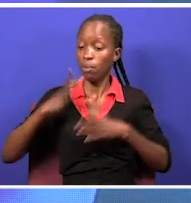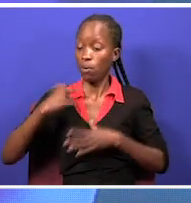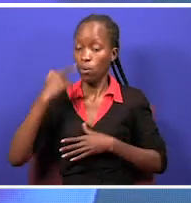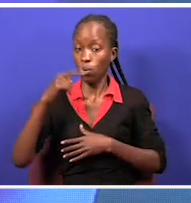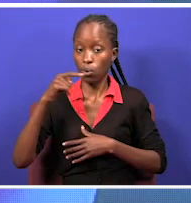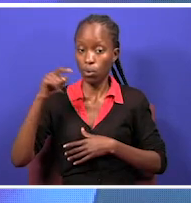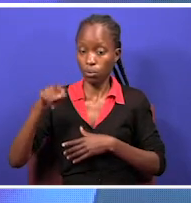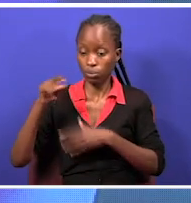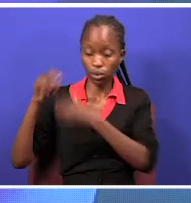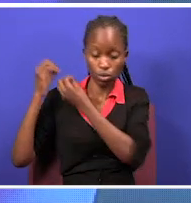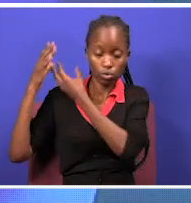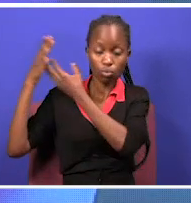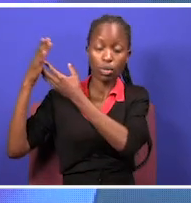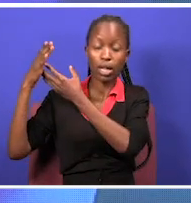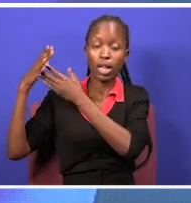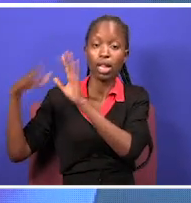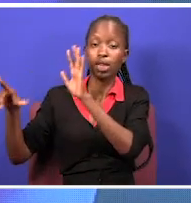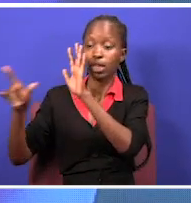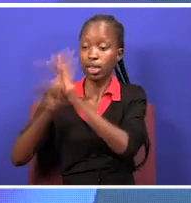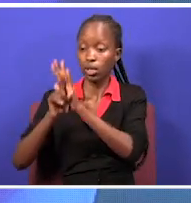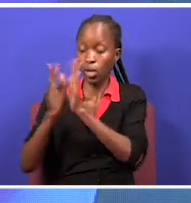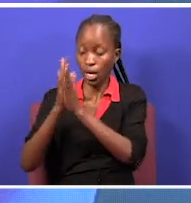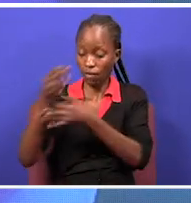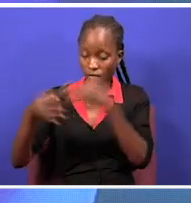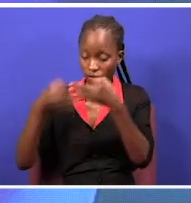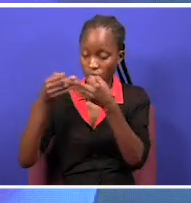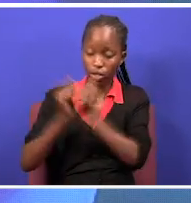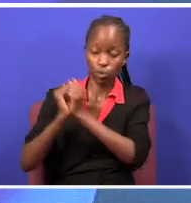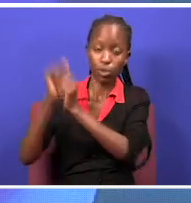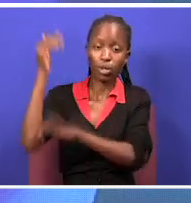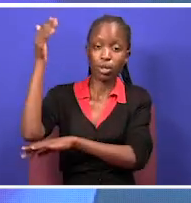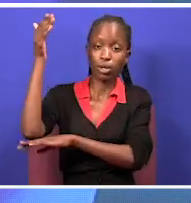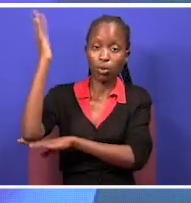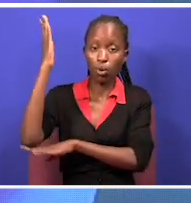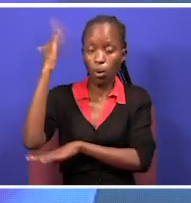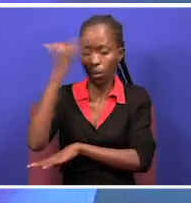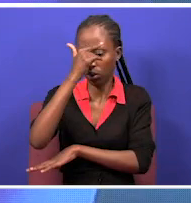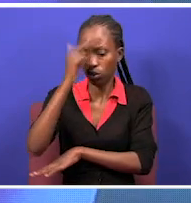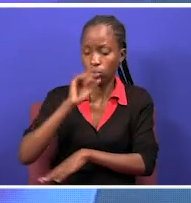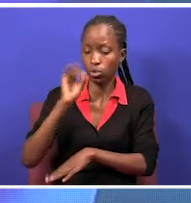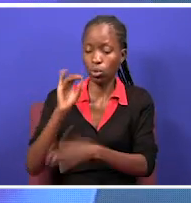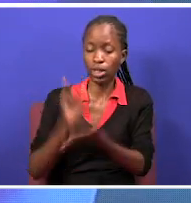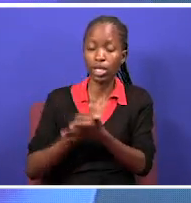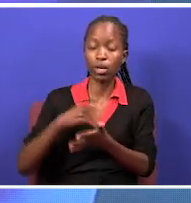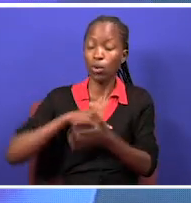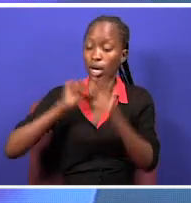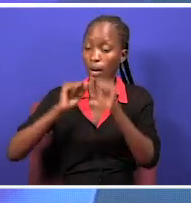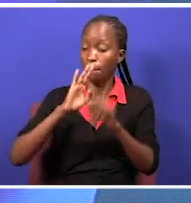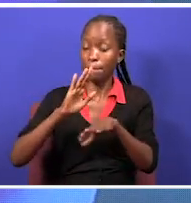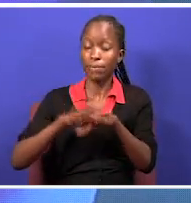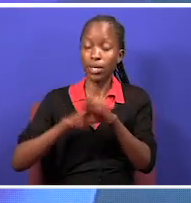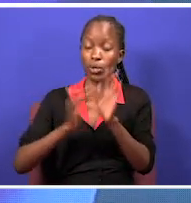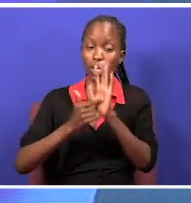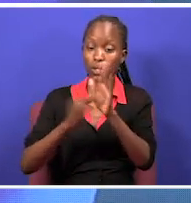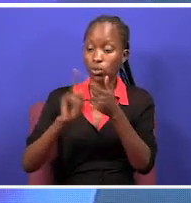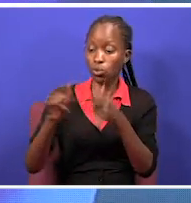in his ways and in fellowship with him. Why? so that we may be an example to the